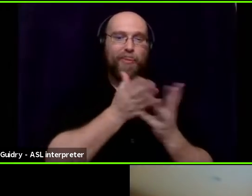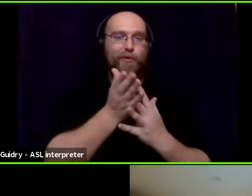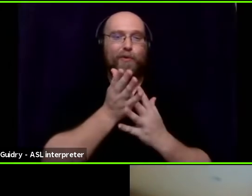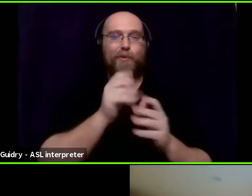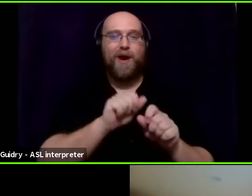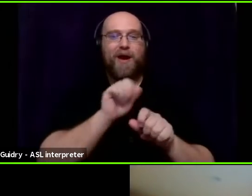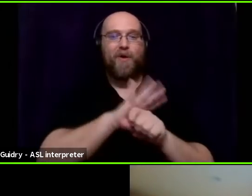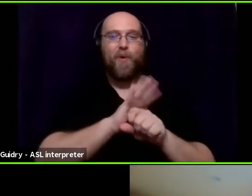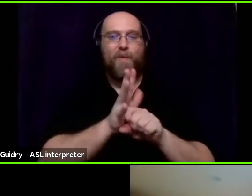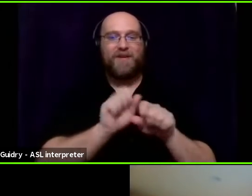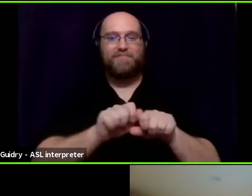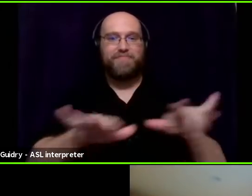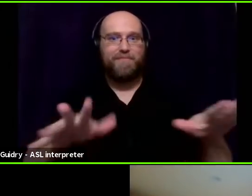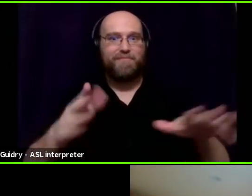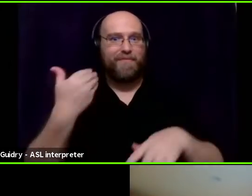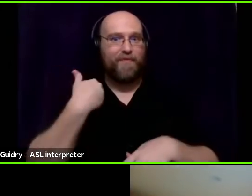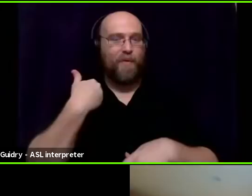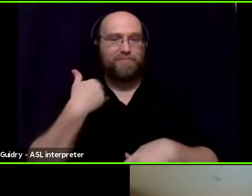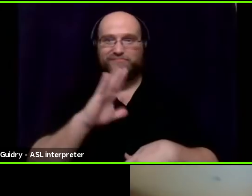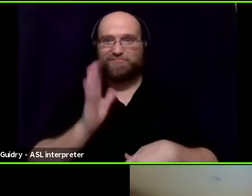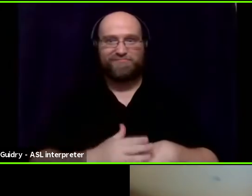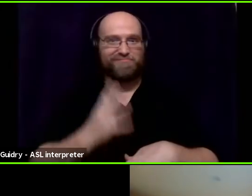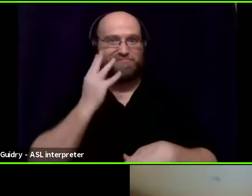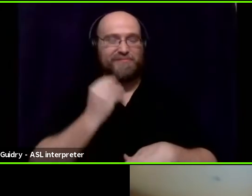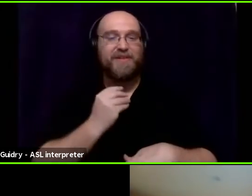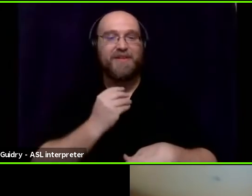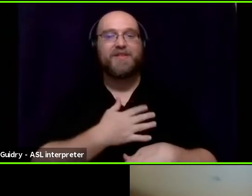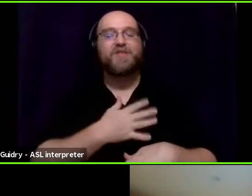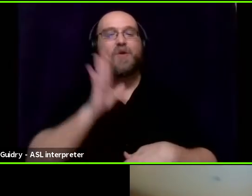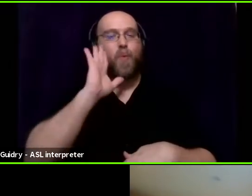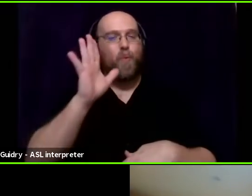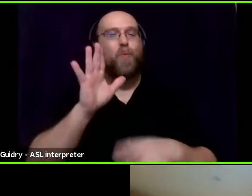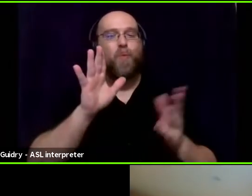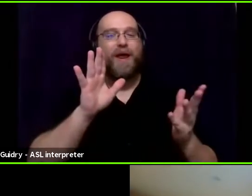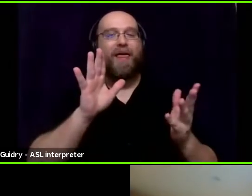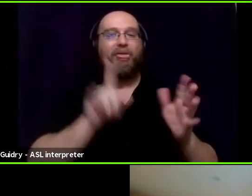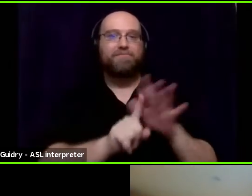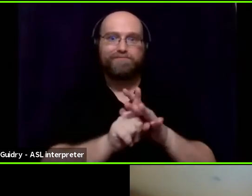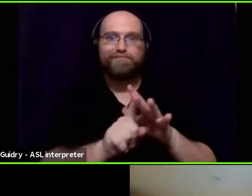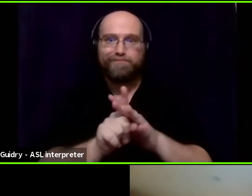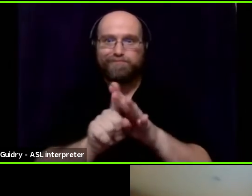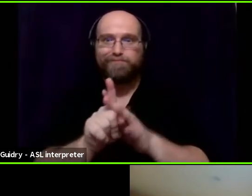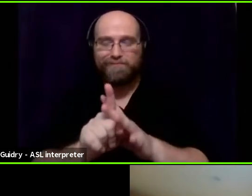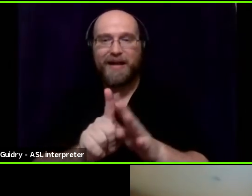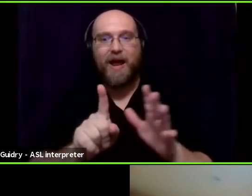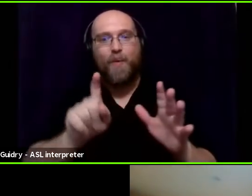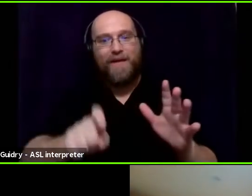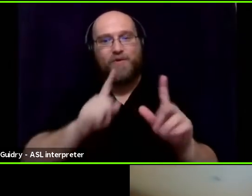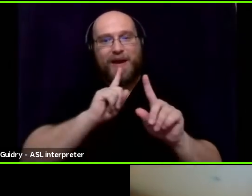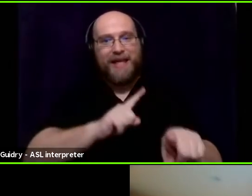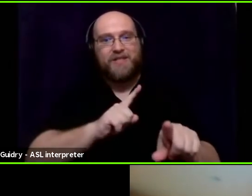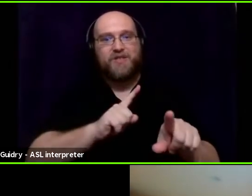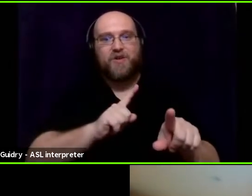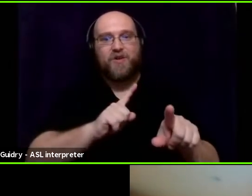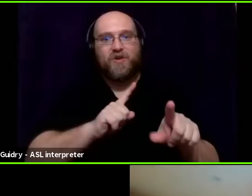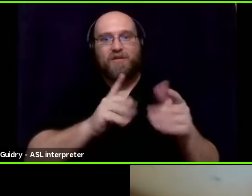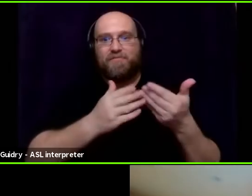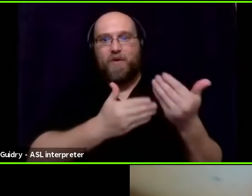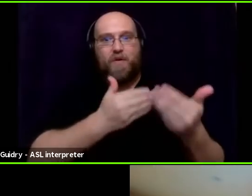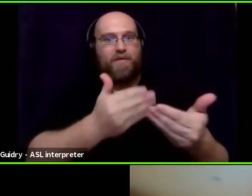up with these types of things that we're going to have to answer as we go forward. Thank